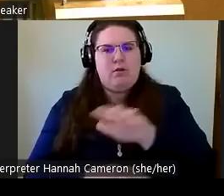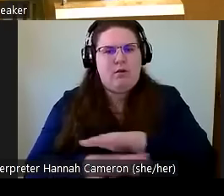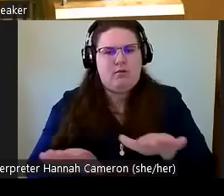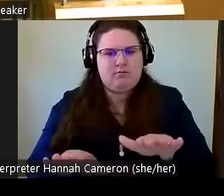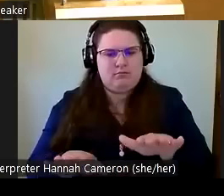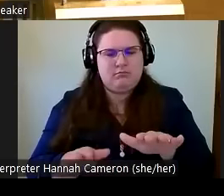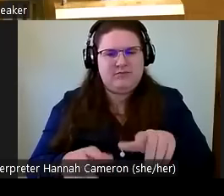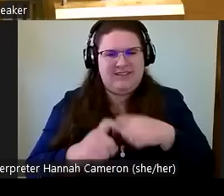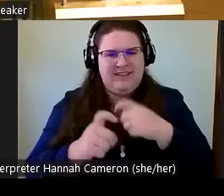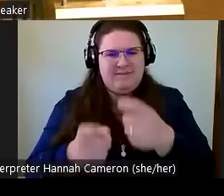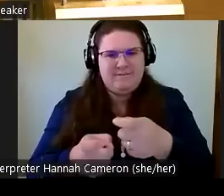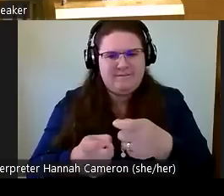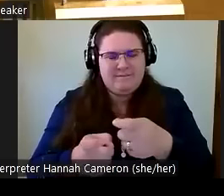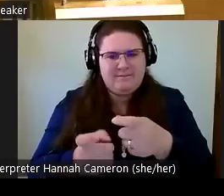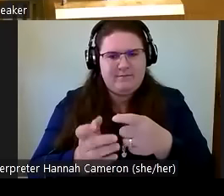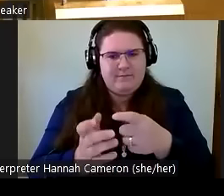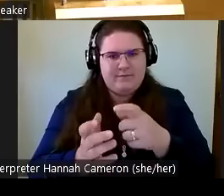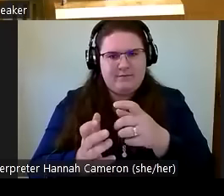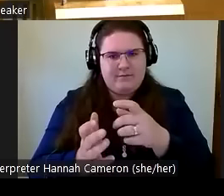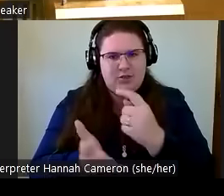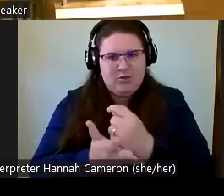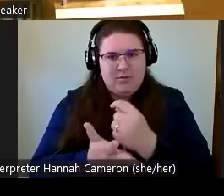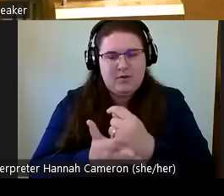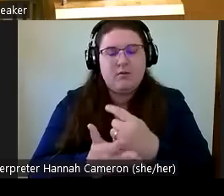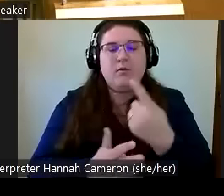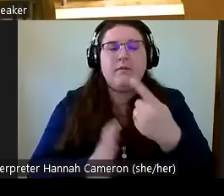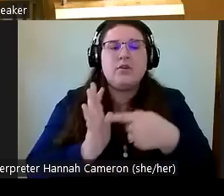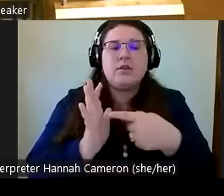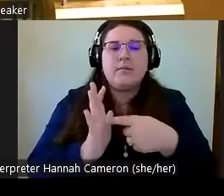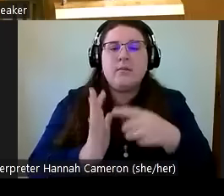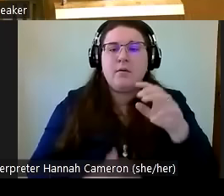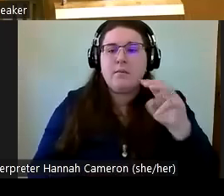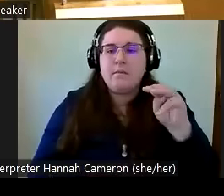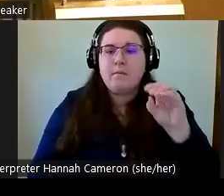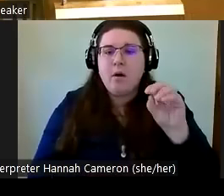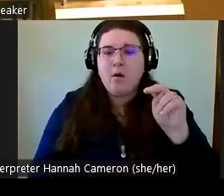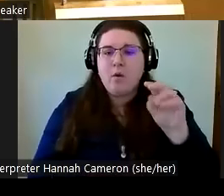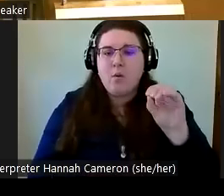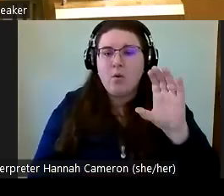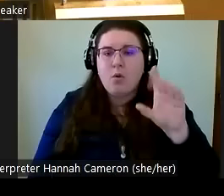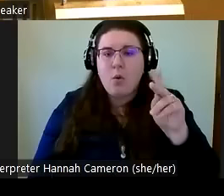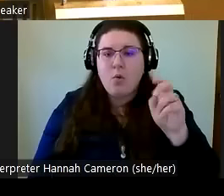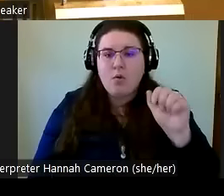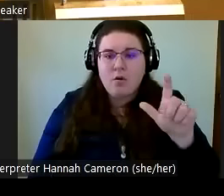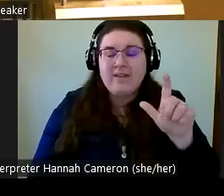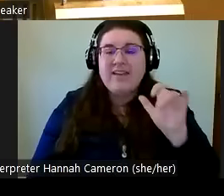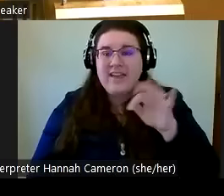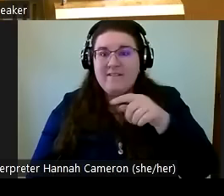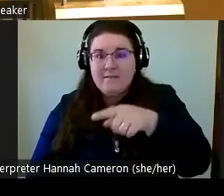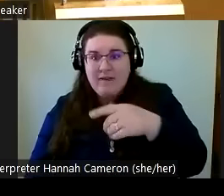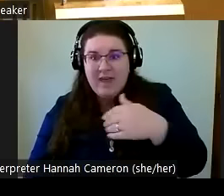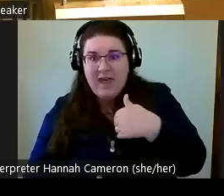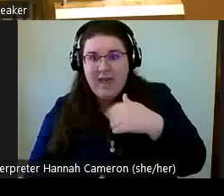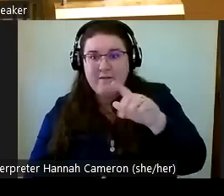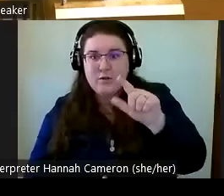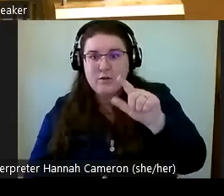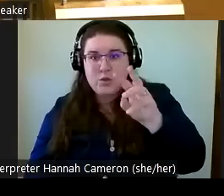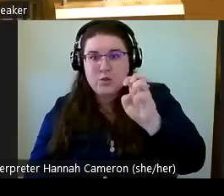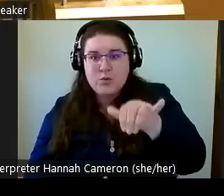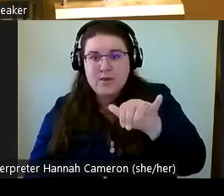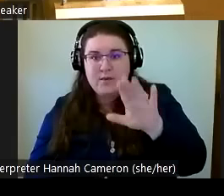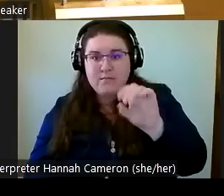monoclonal antibody trials in Alzheimer's disease that individuals with comorbid pathology with Lewy body disease have a different